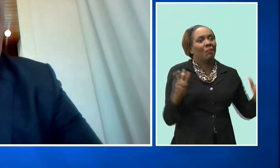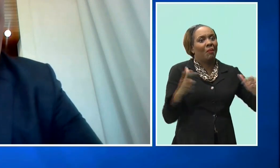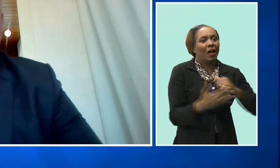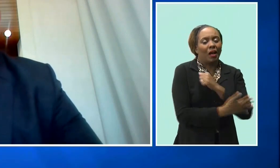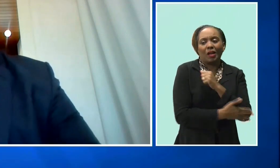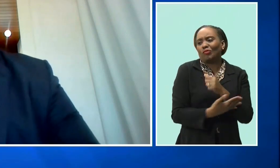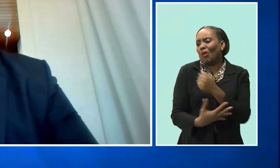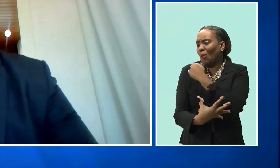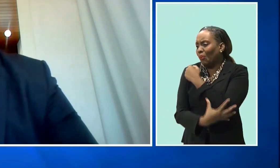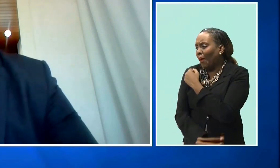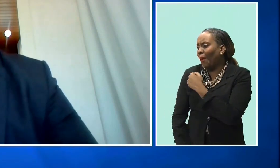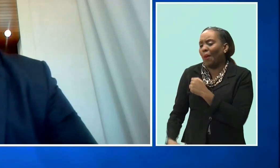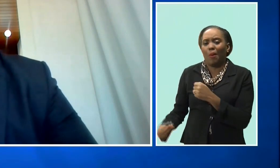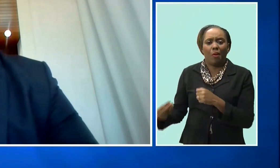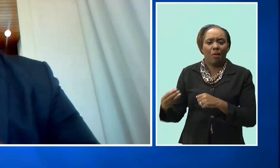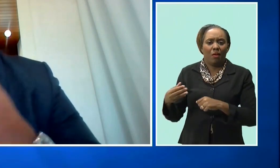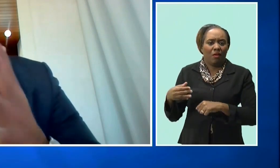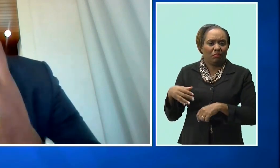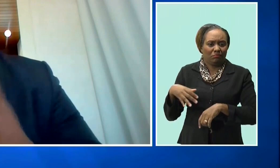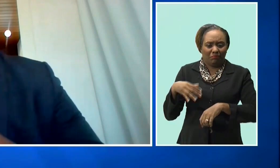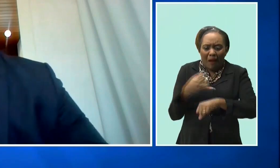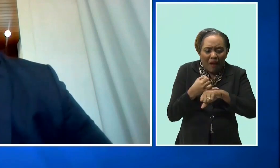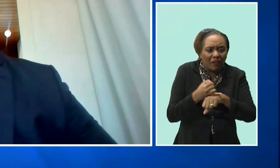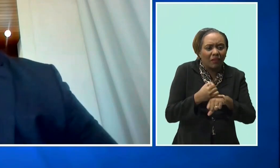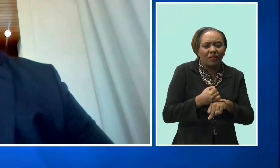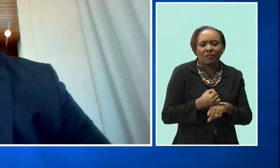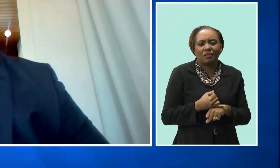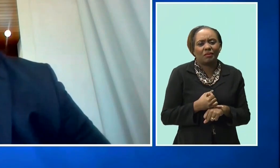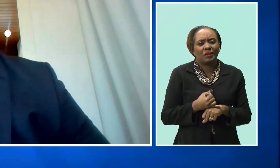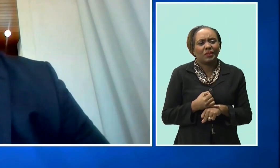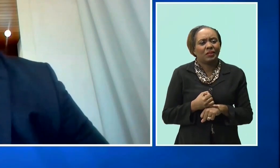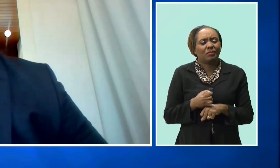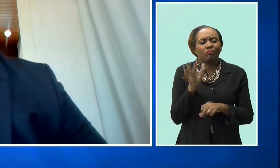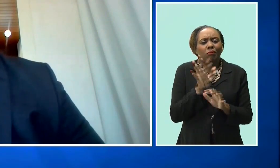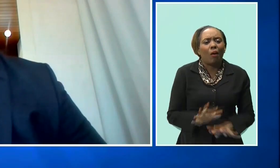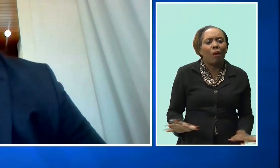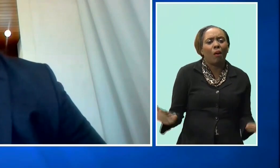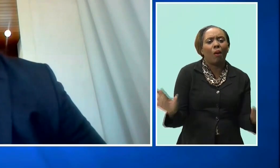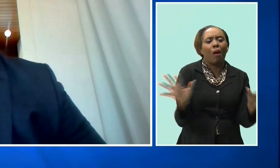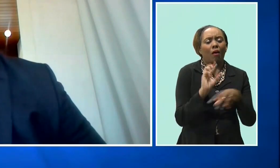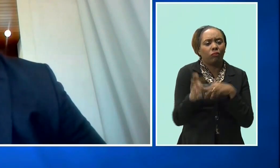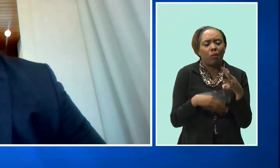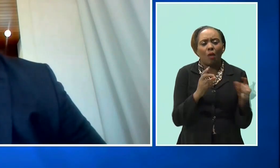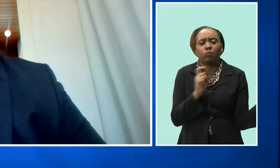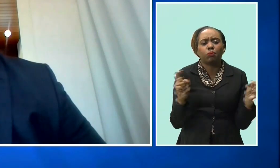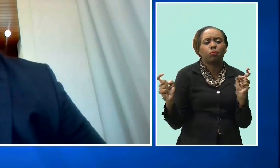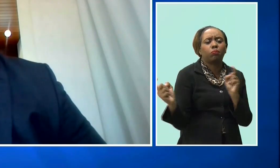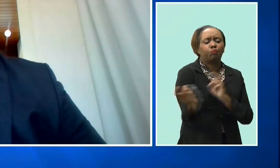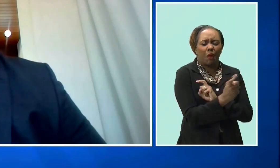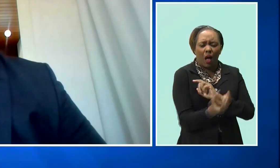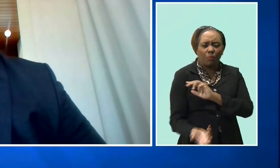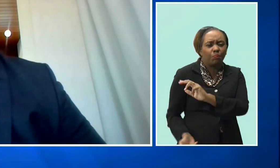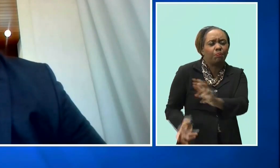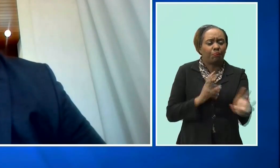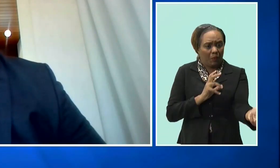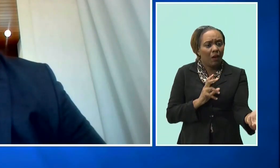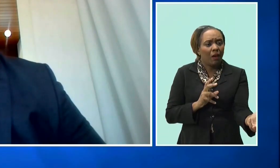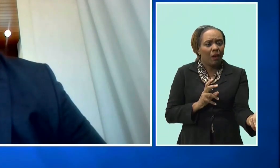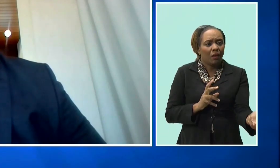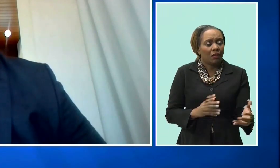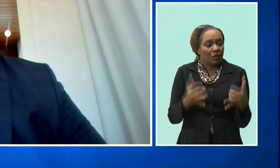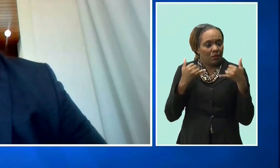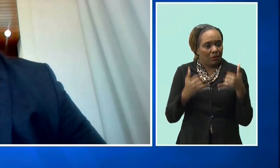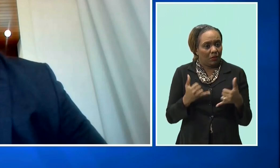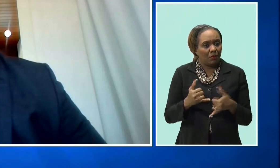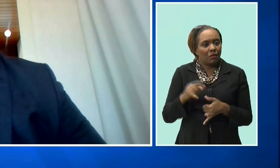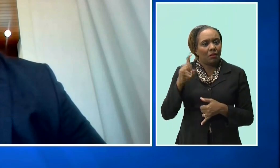landlocked country issue or coastal state issue. This is an issue that has literally changed the entire world in a matter of weeks and months. So therefore,